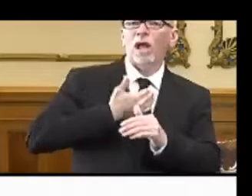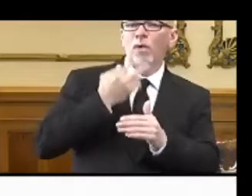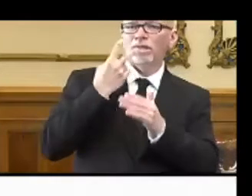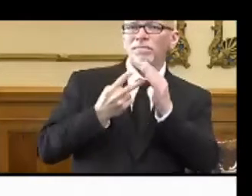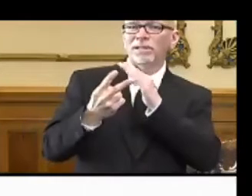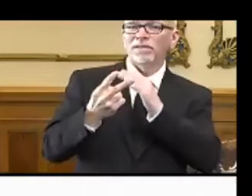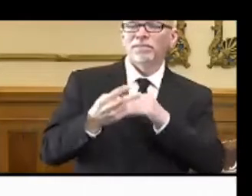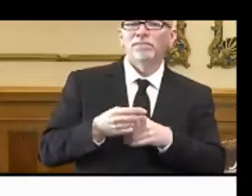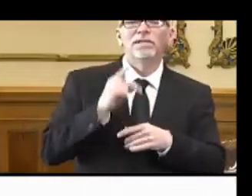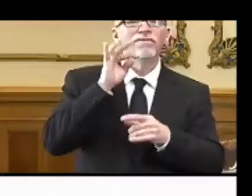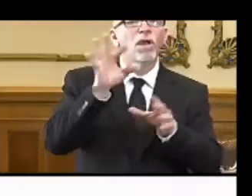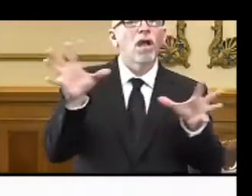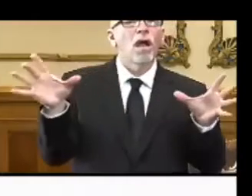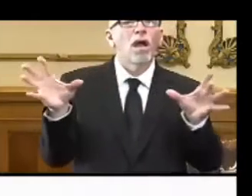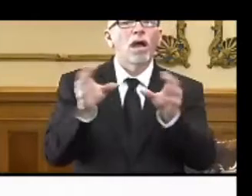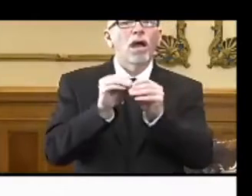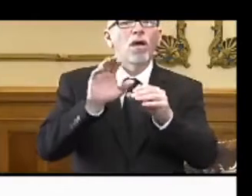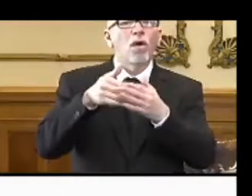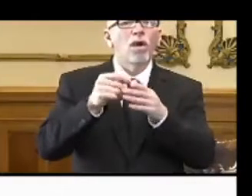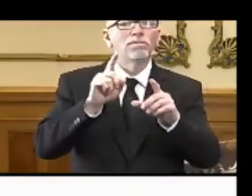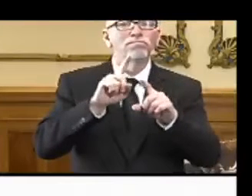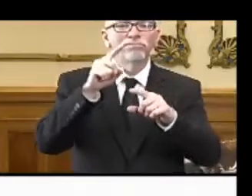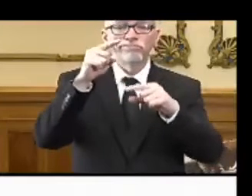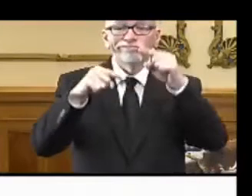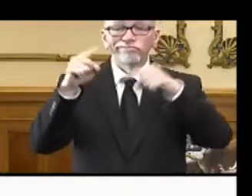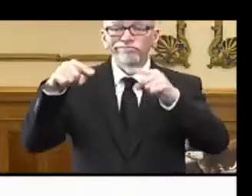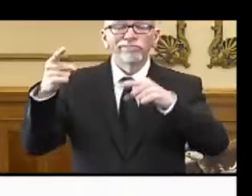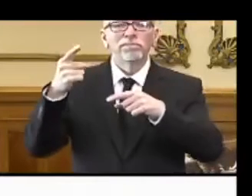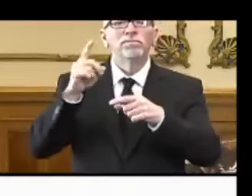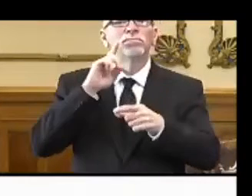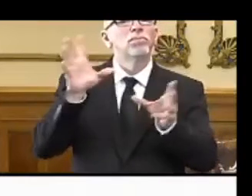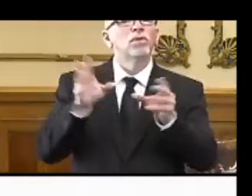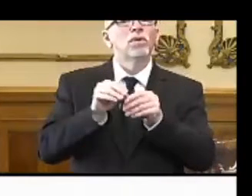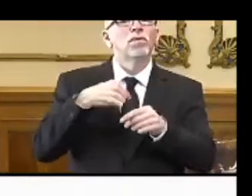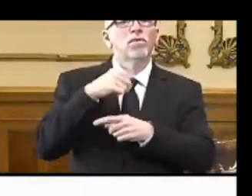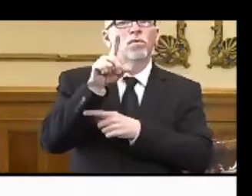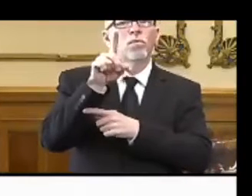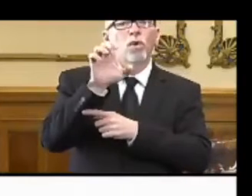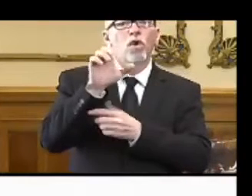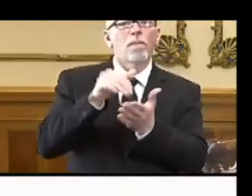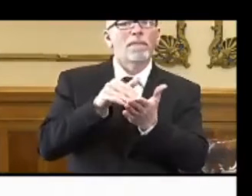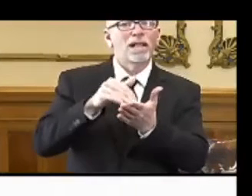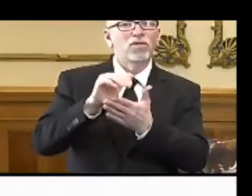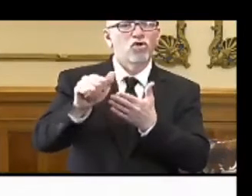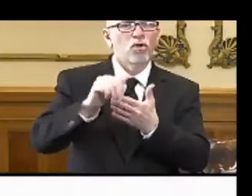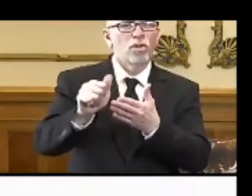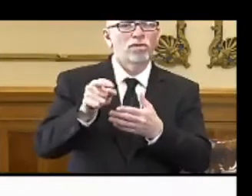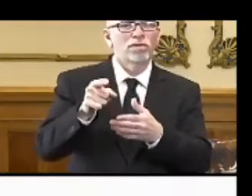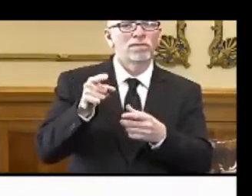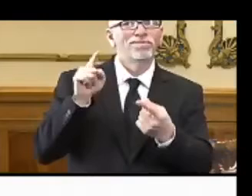If you added up all of those variances, that would total $100 million, that